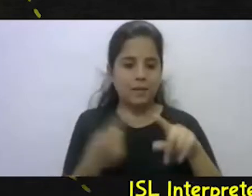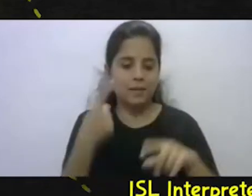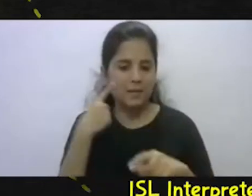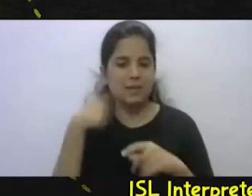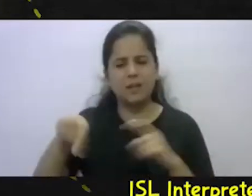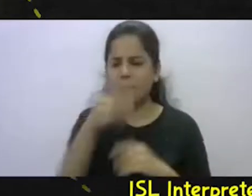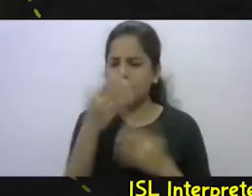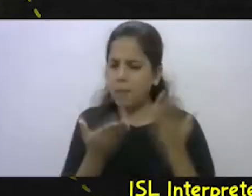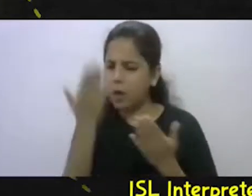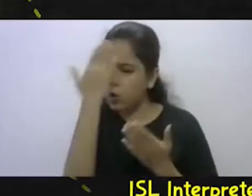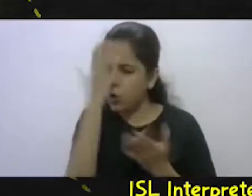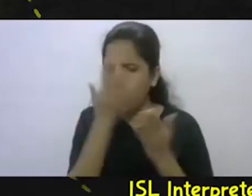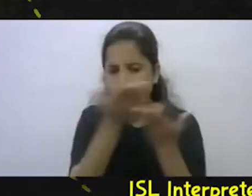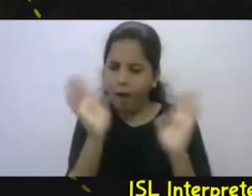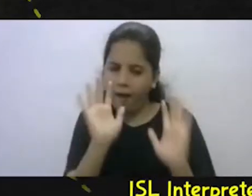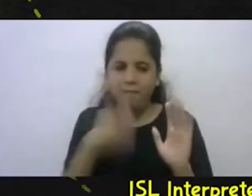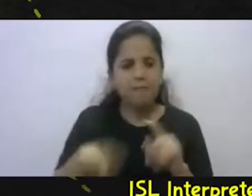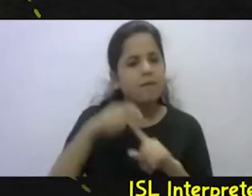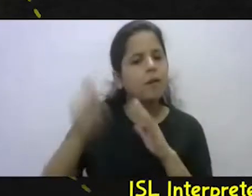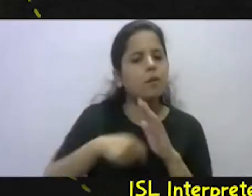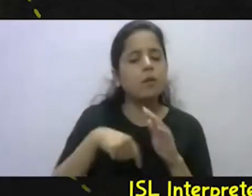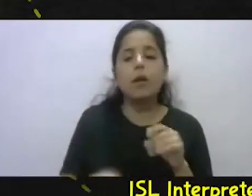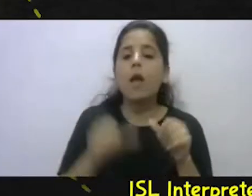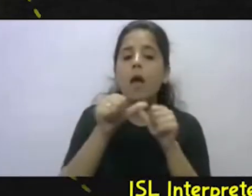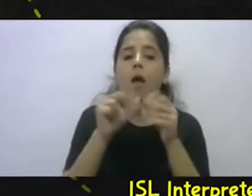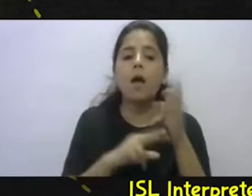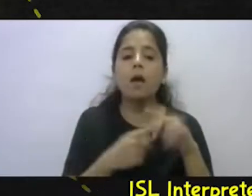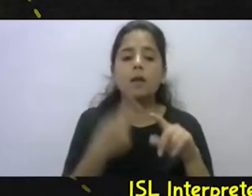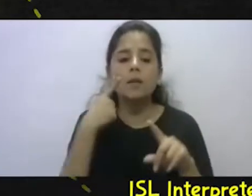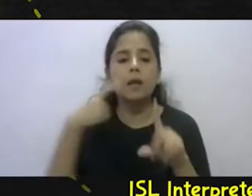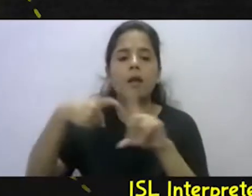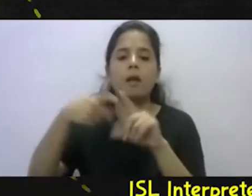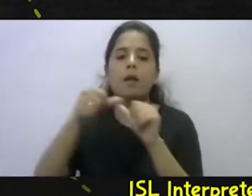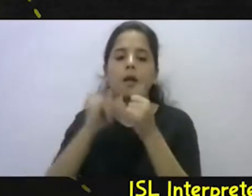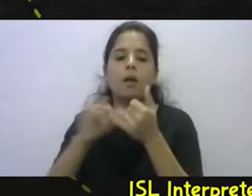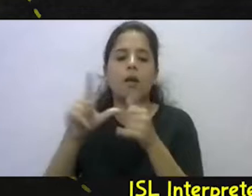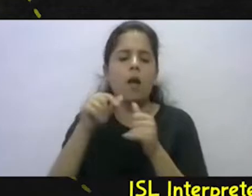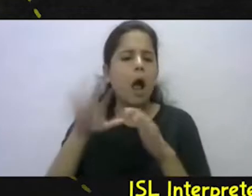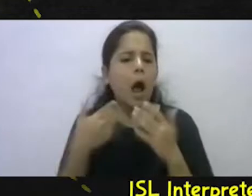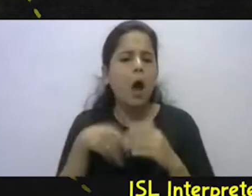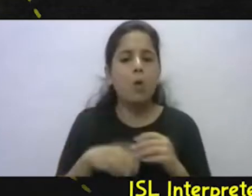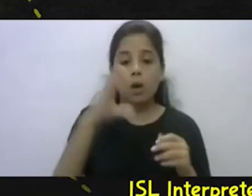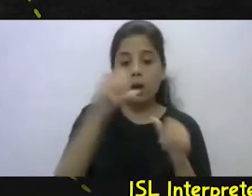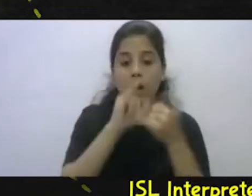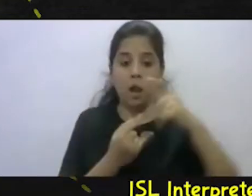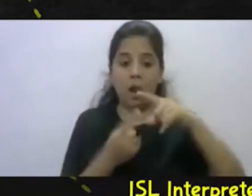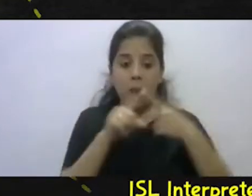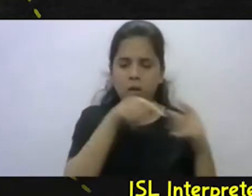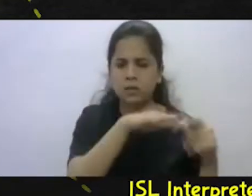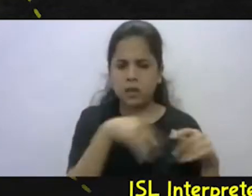all know. Project Anti-Caste Love is a project that documents how caste intersects with intimate